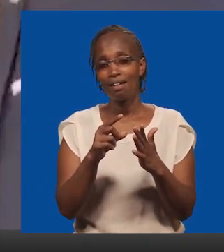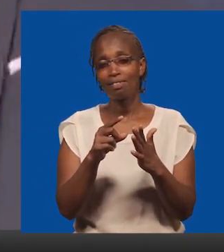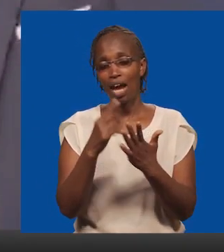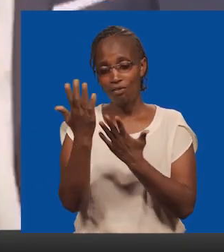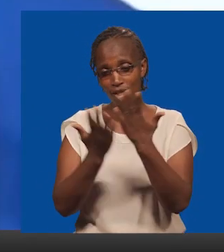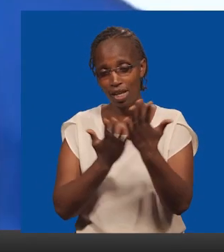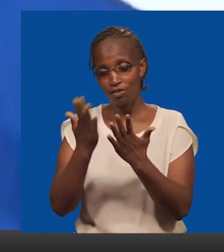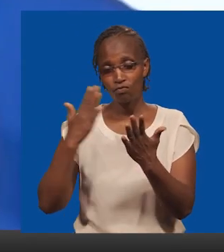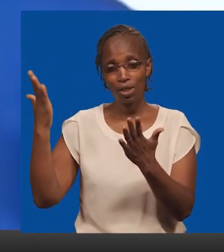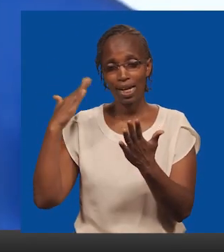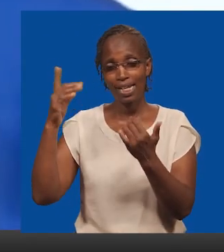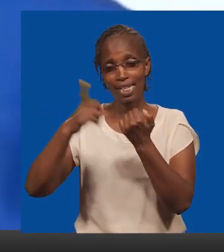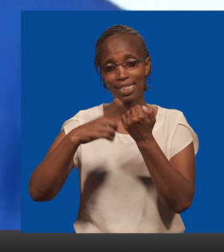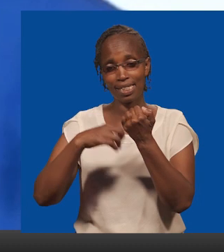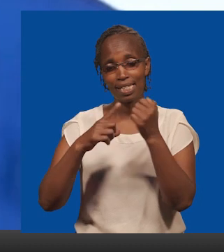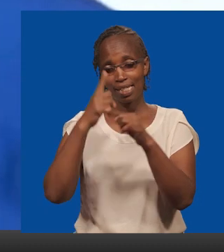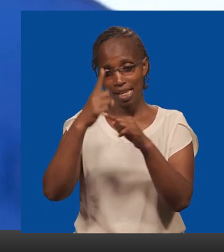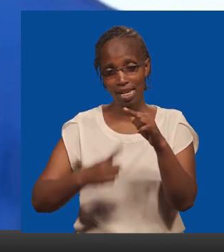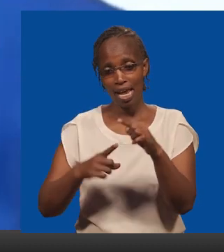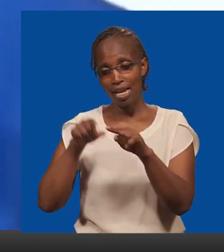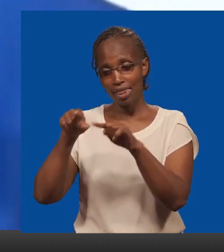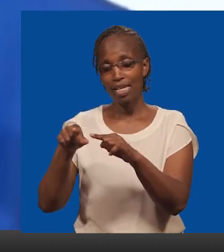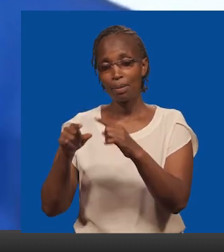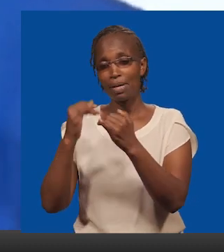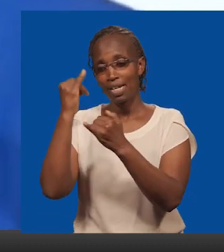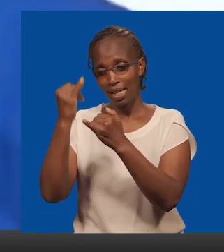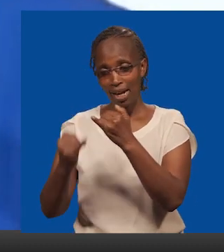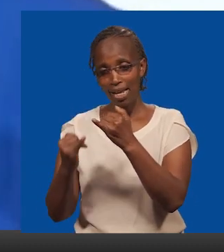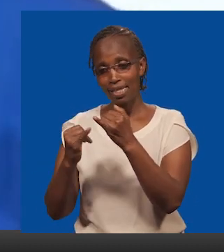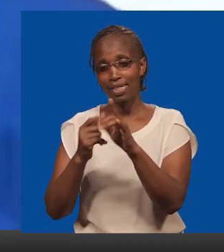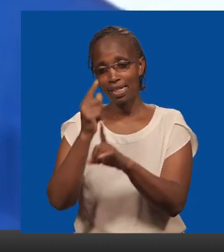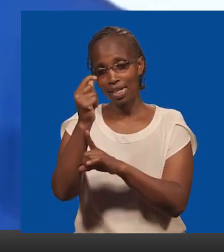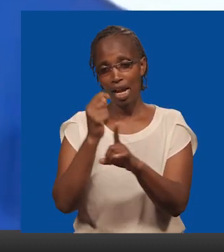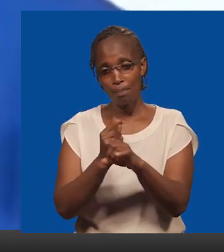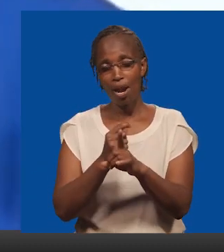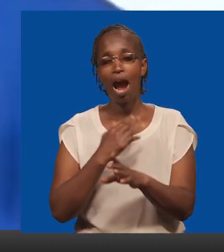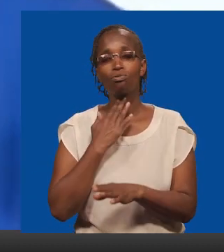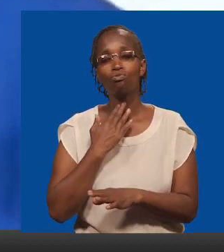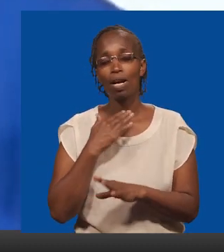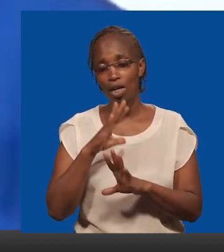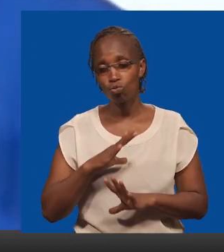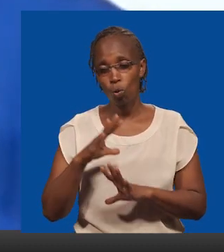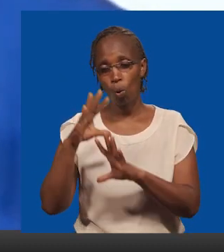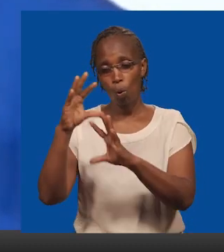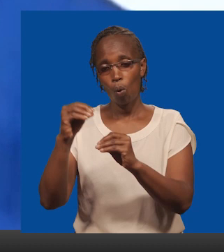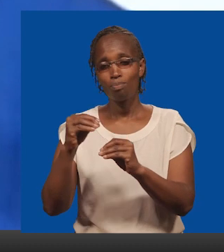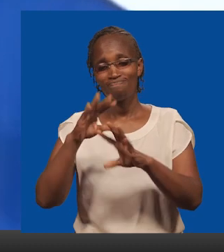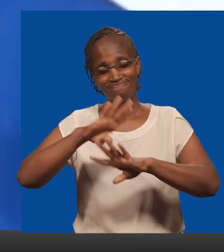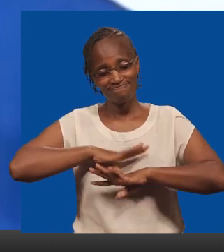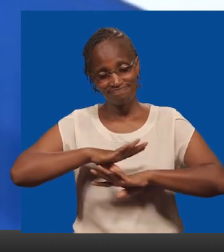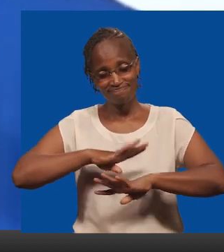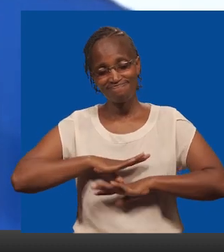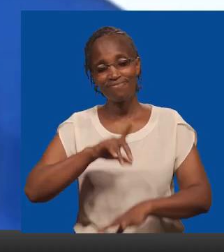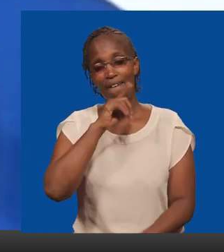sita. This launch marks my last duty as the chairman of the commission. I exit a